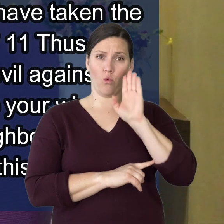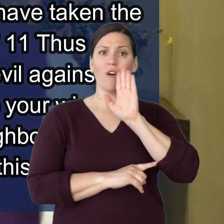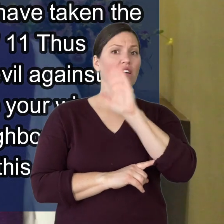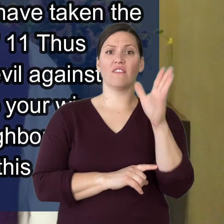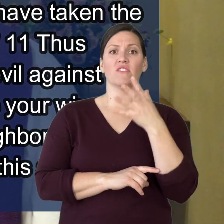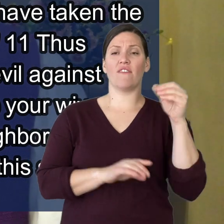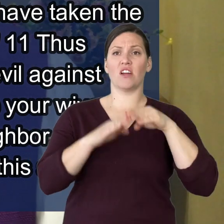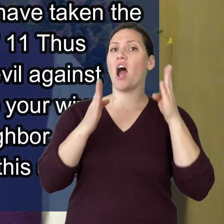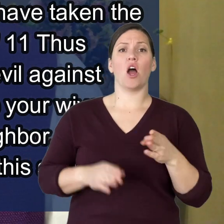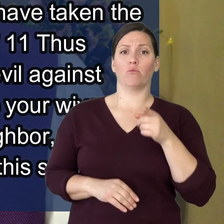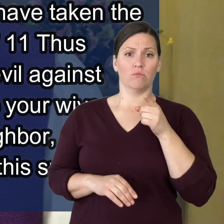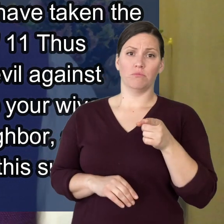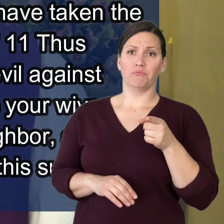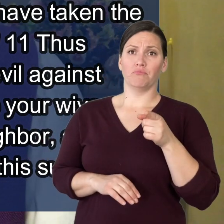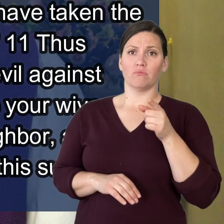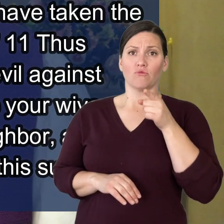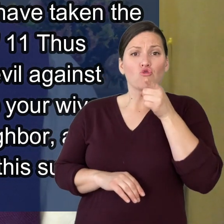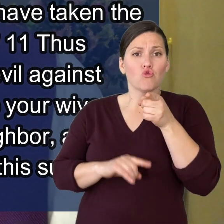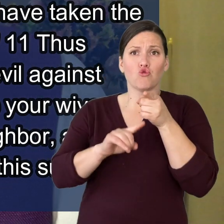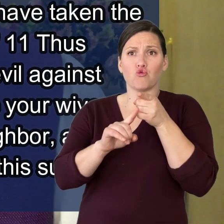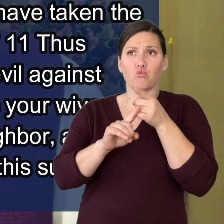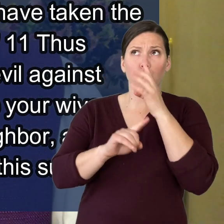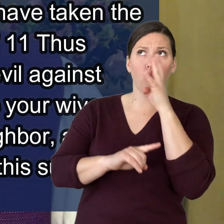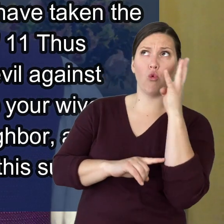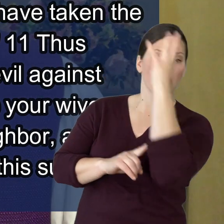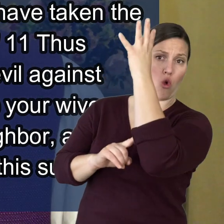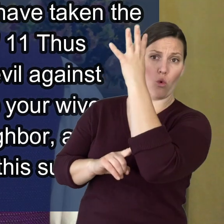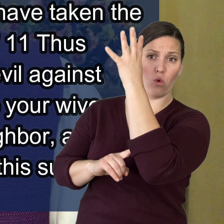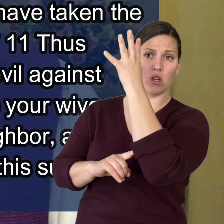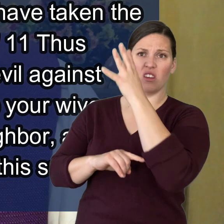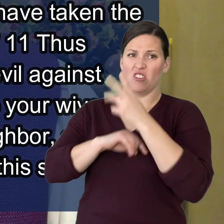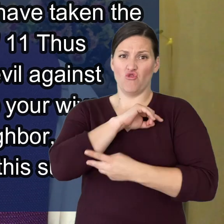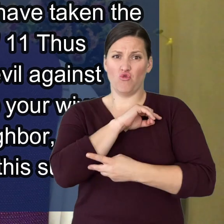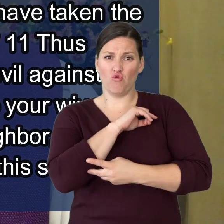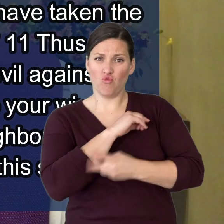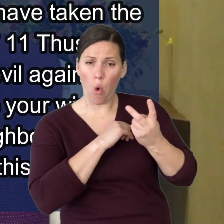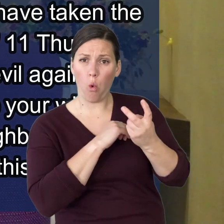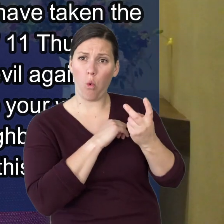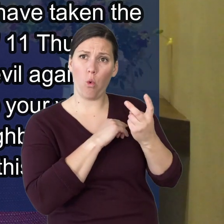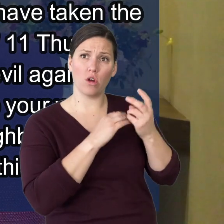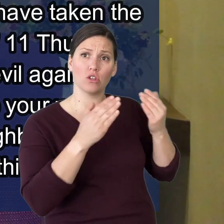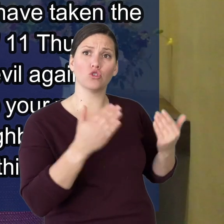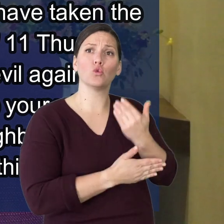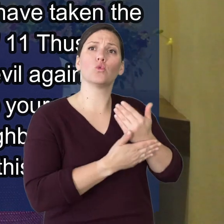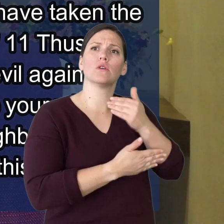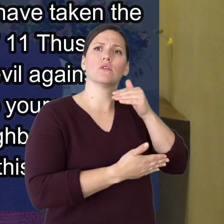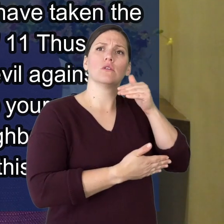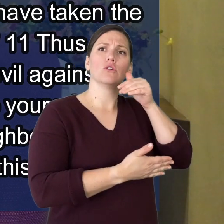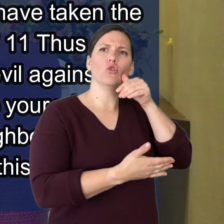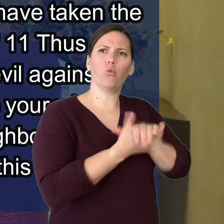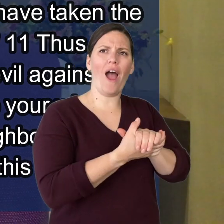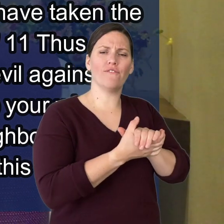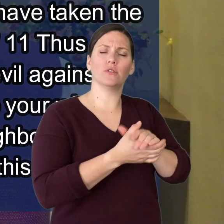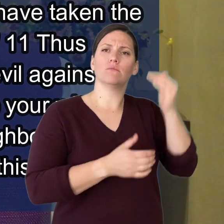have despised me and have taken the wife of Uriah the Hittite to be your wife. Thus says the